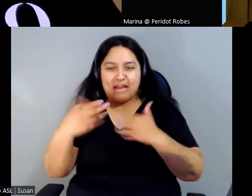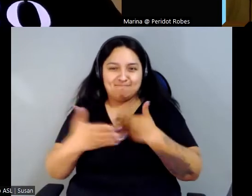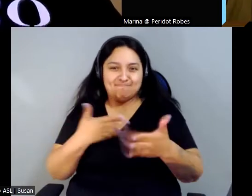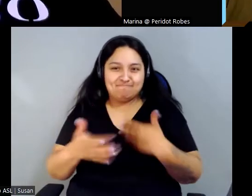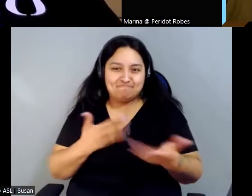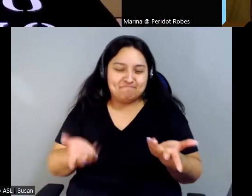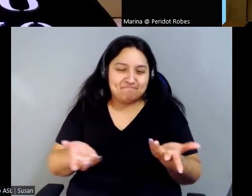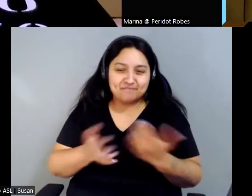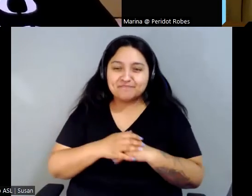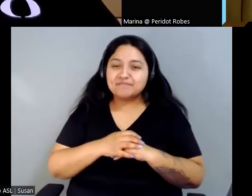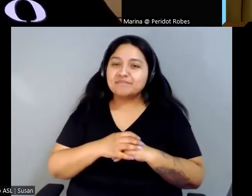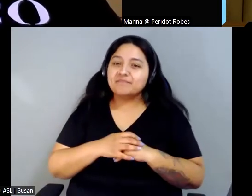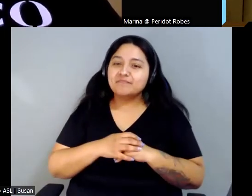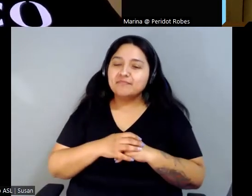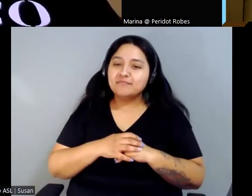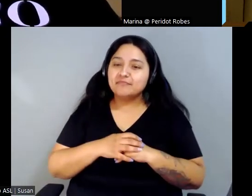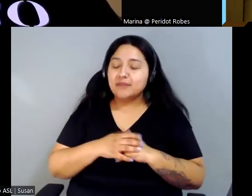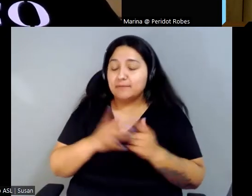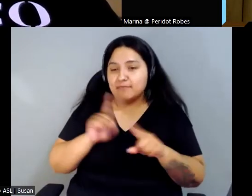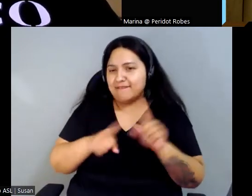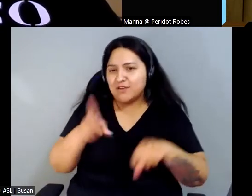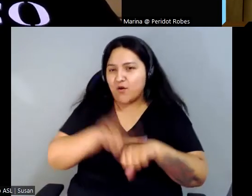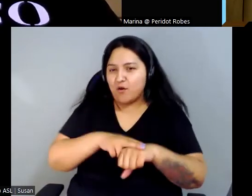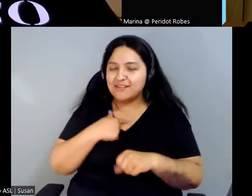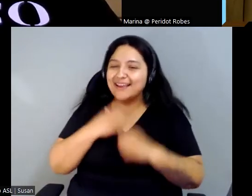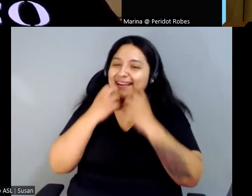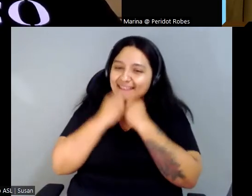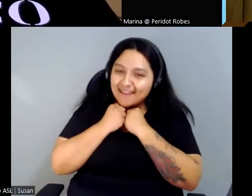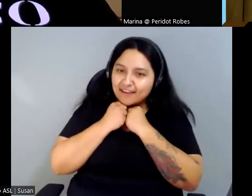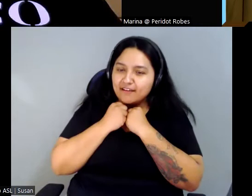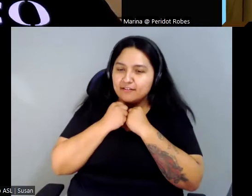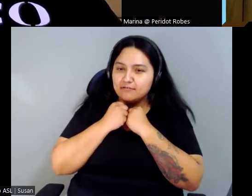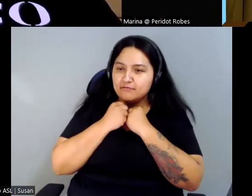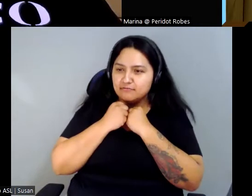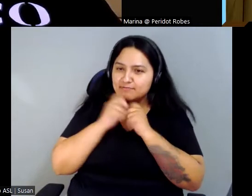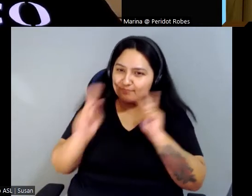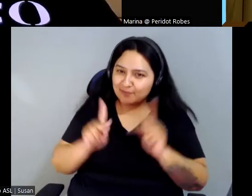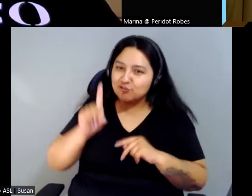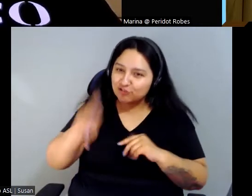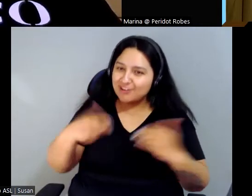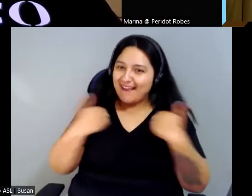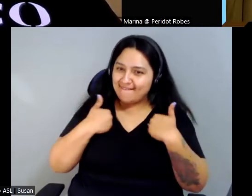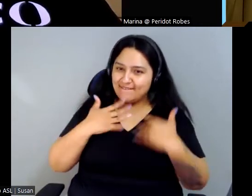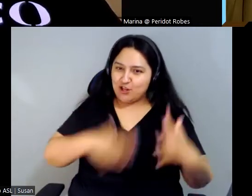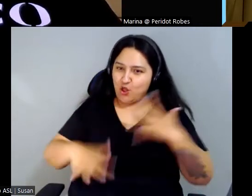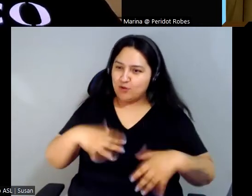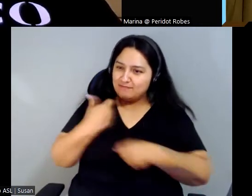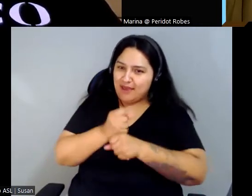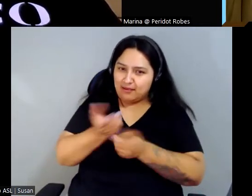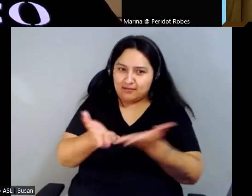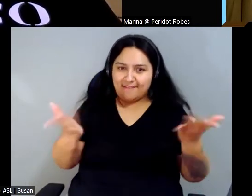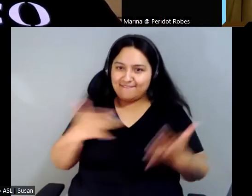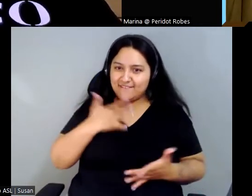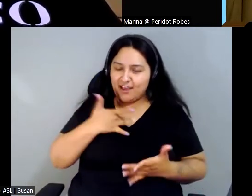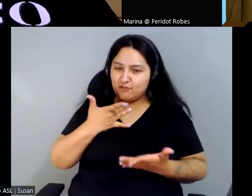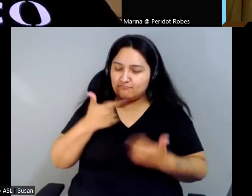But, you know, of course, I care about people having things that make them feel wonderful. I'm not ever going to be